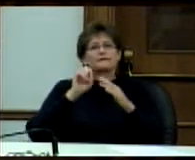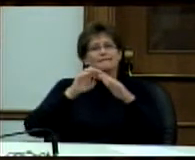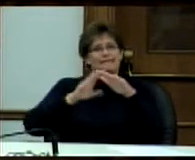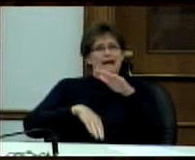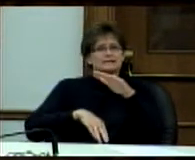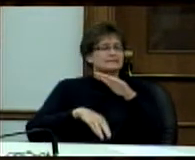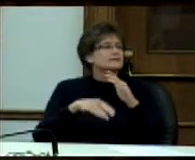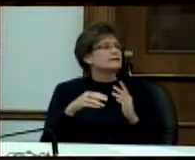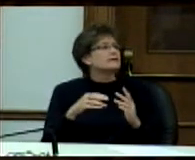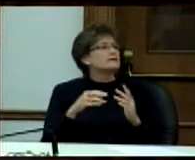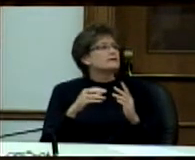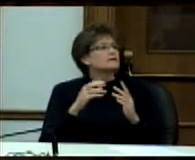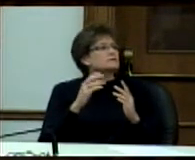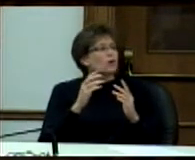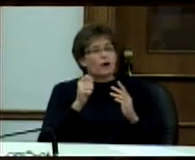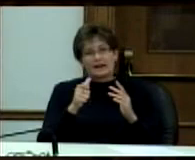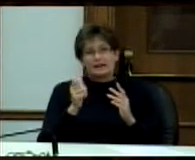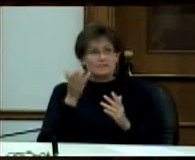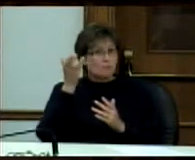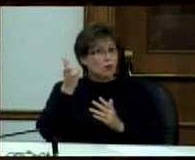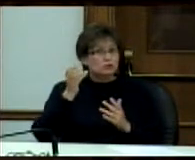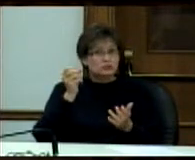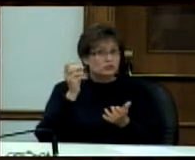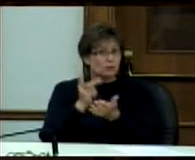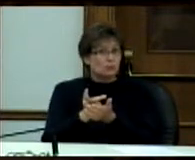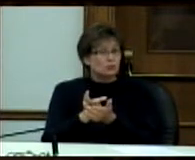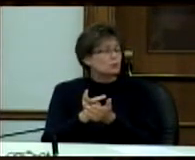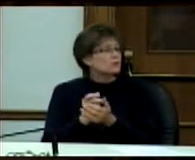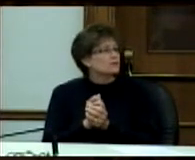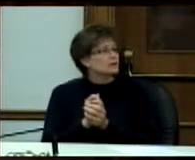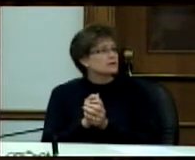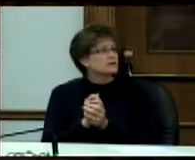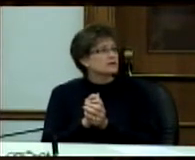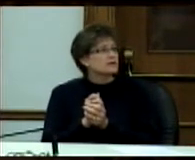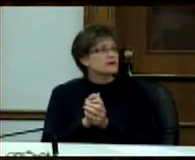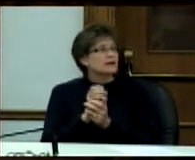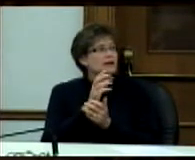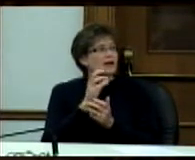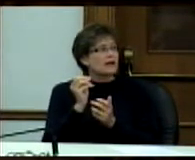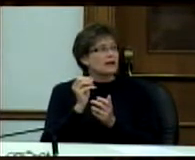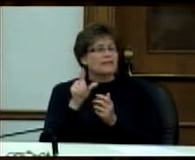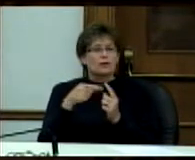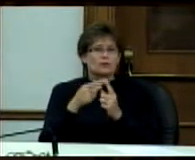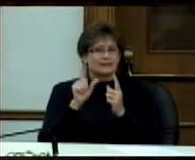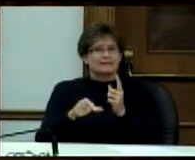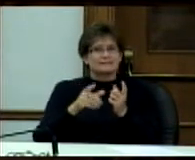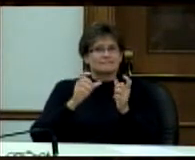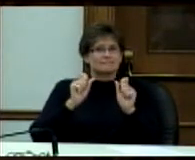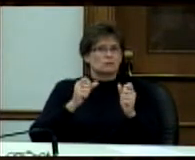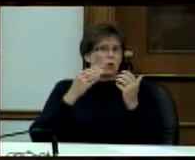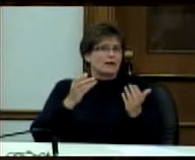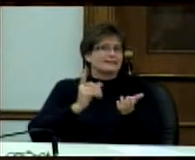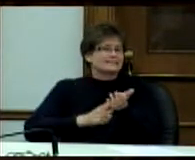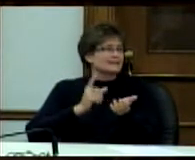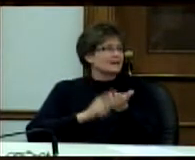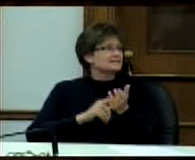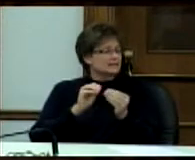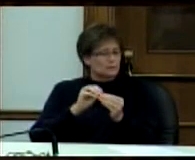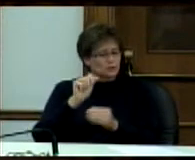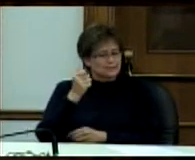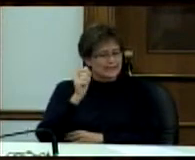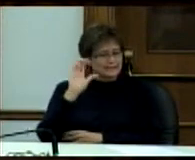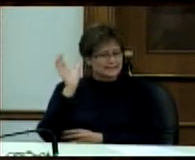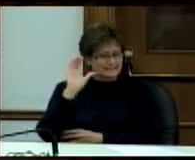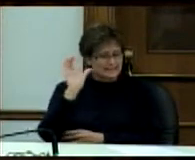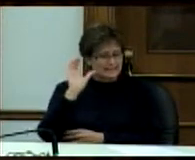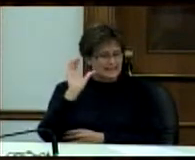With that, why don't I entertain some motions to approve and then we can open it up to discussion. So starting with